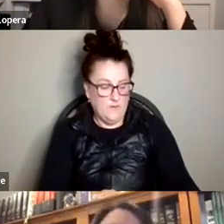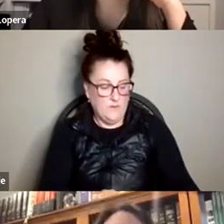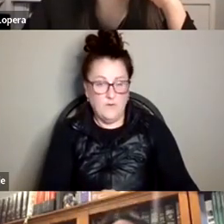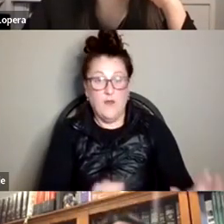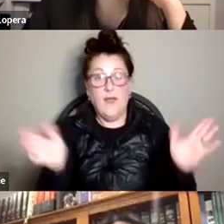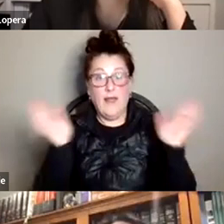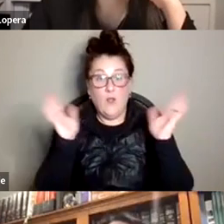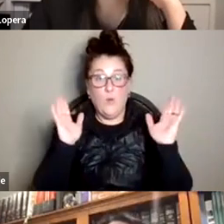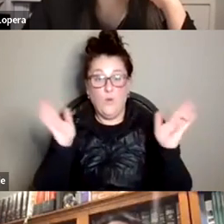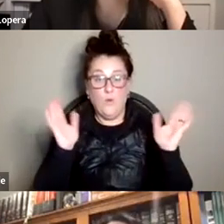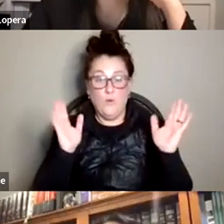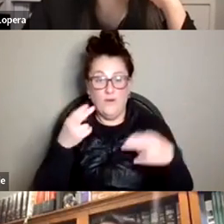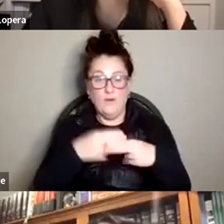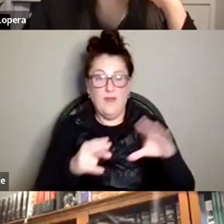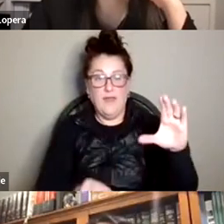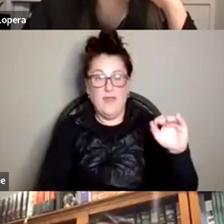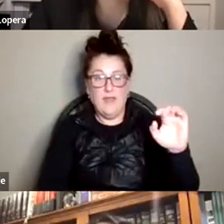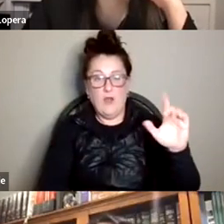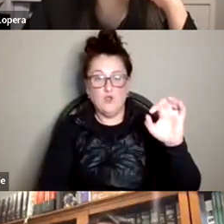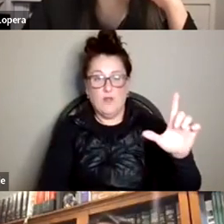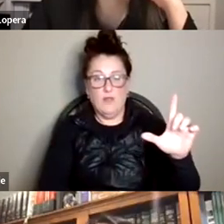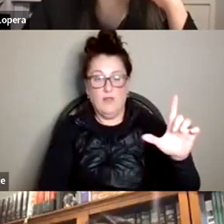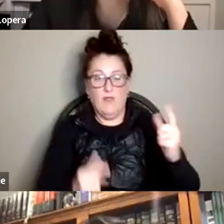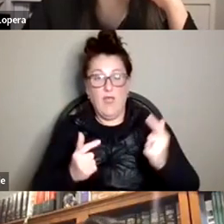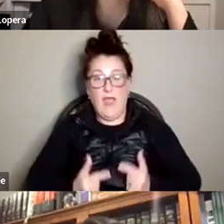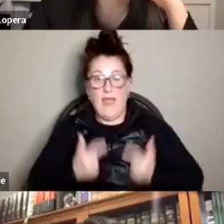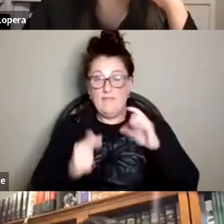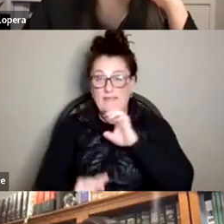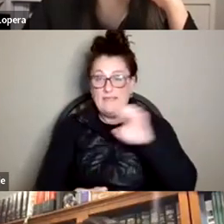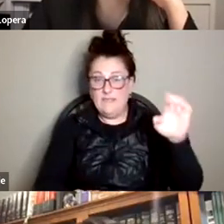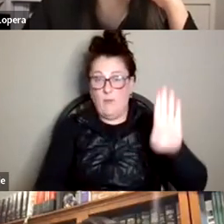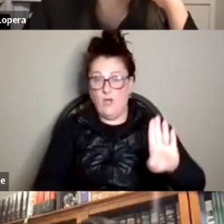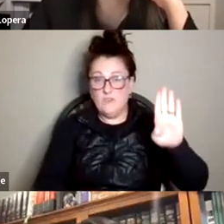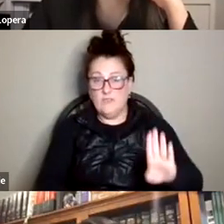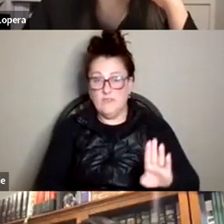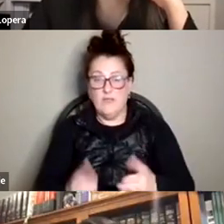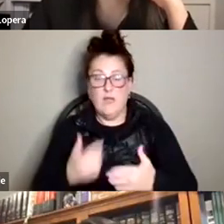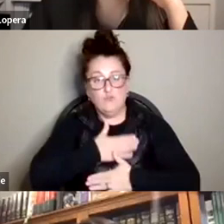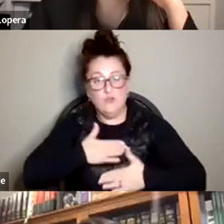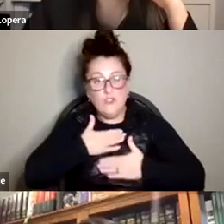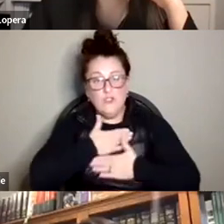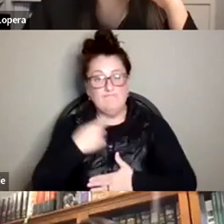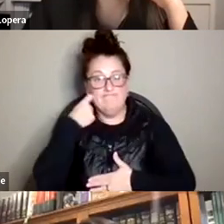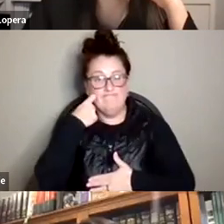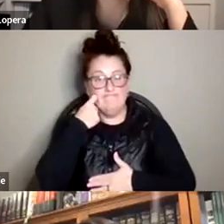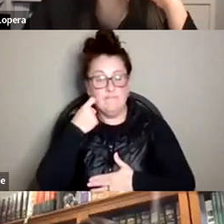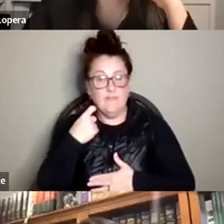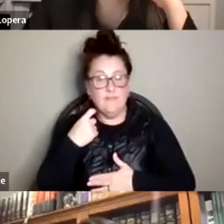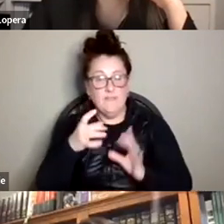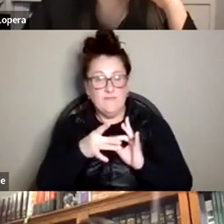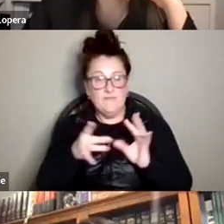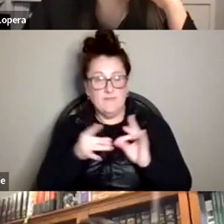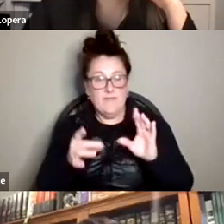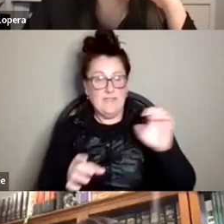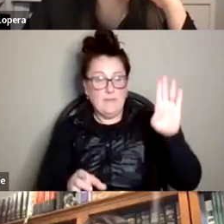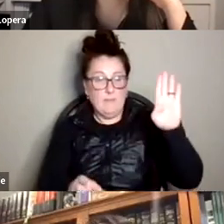Oh, hello. Yes, my name is Carol Churchill. I also live in East Boston. I appreciate what the previous lady who's also in East